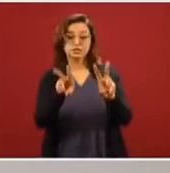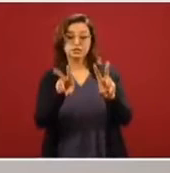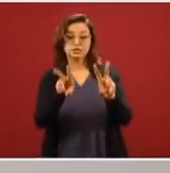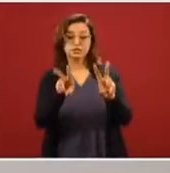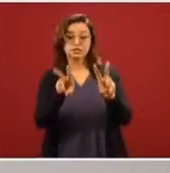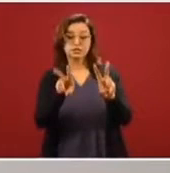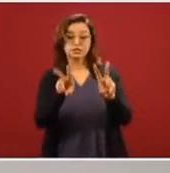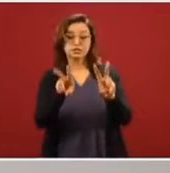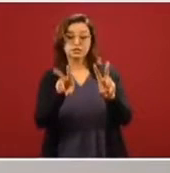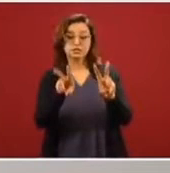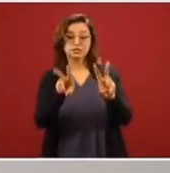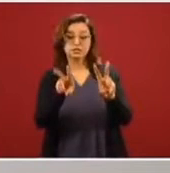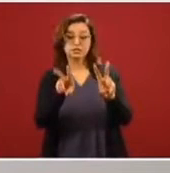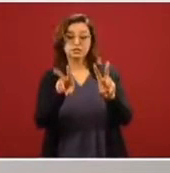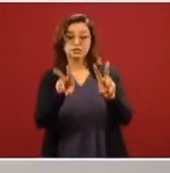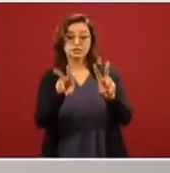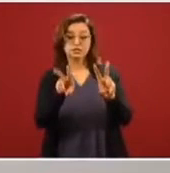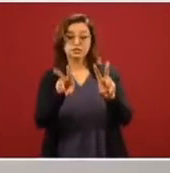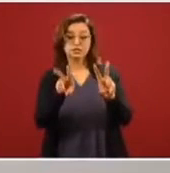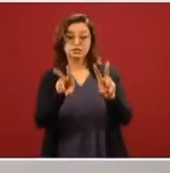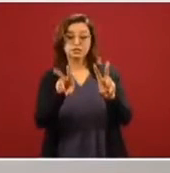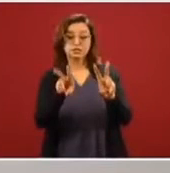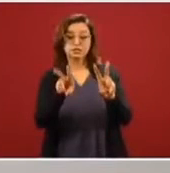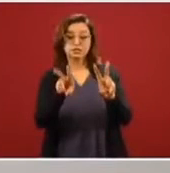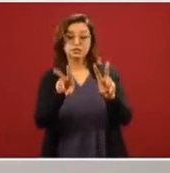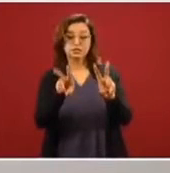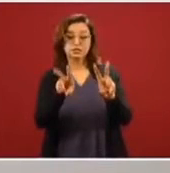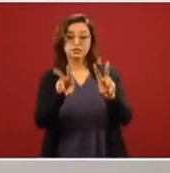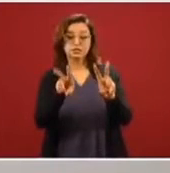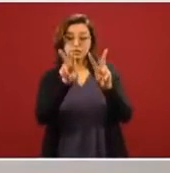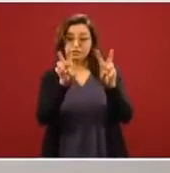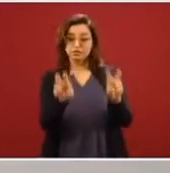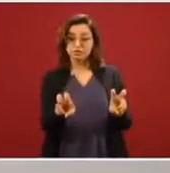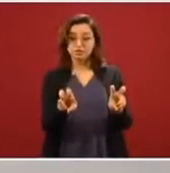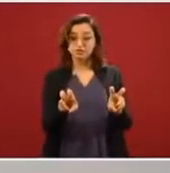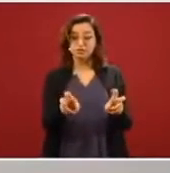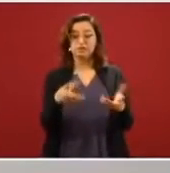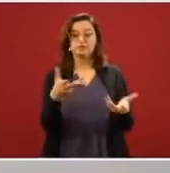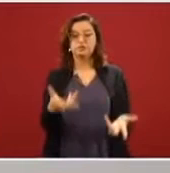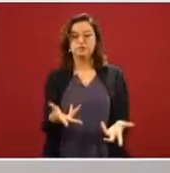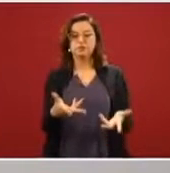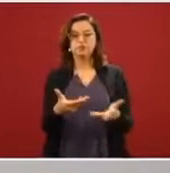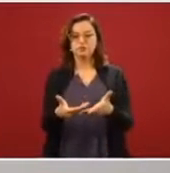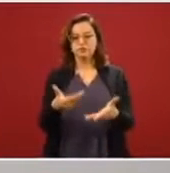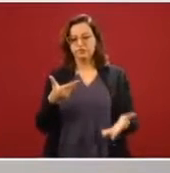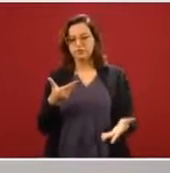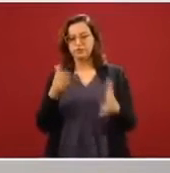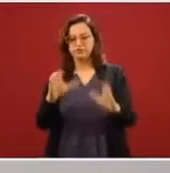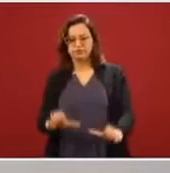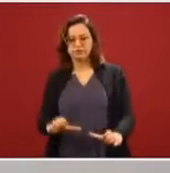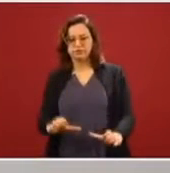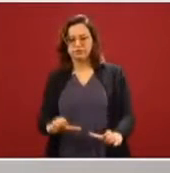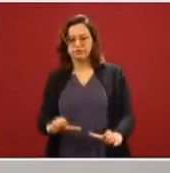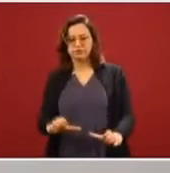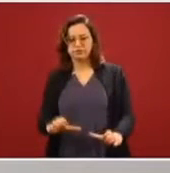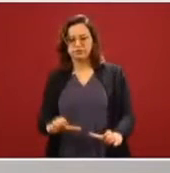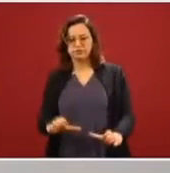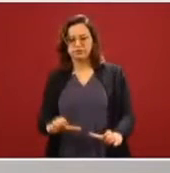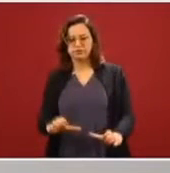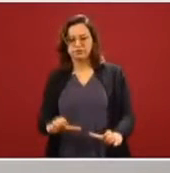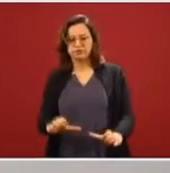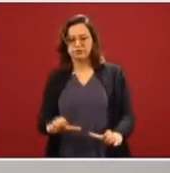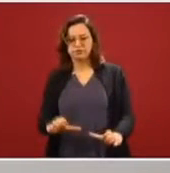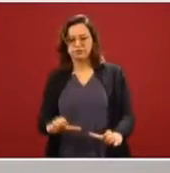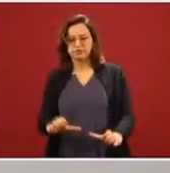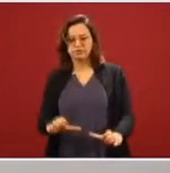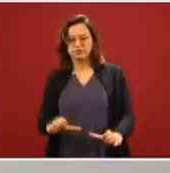it results that the topics that we presented, las medidas de precaución, de prevención, de the